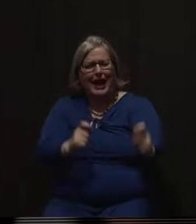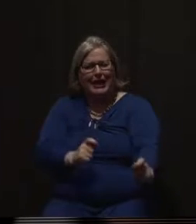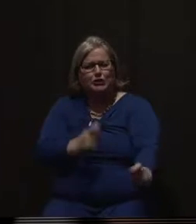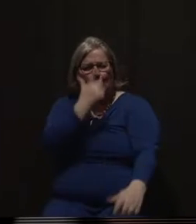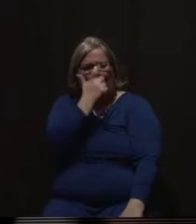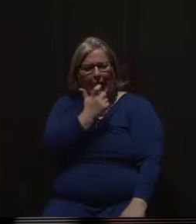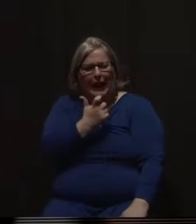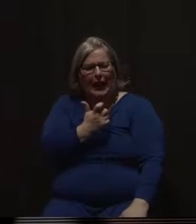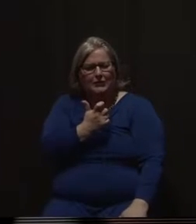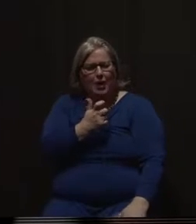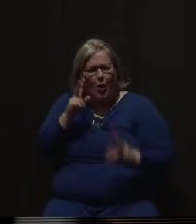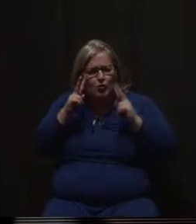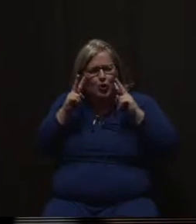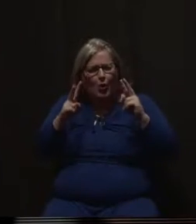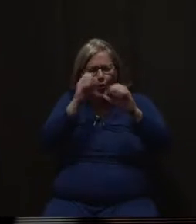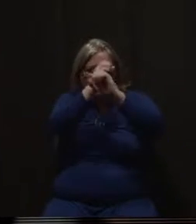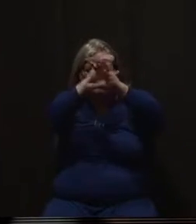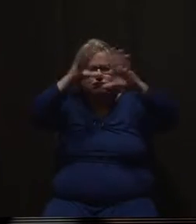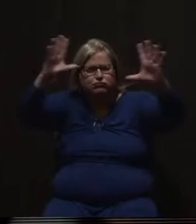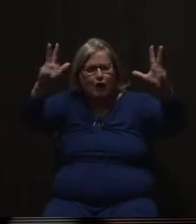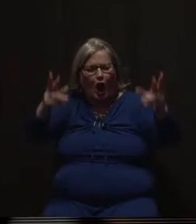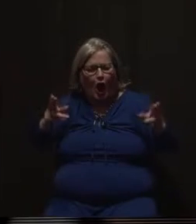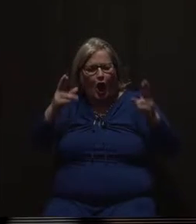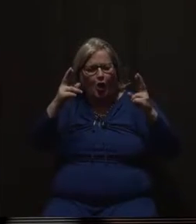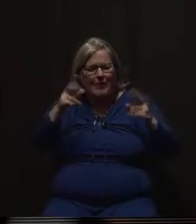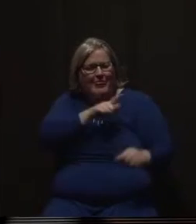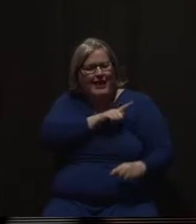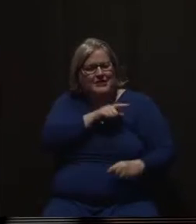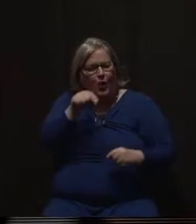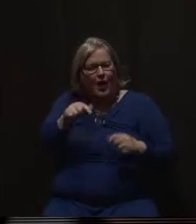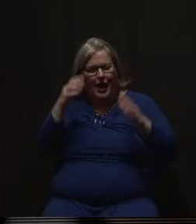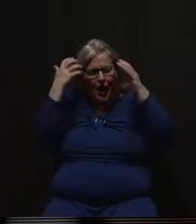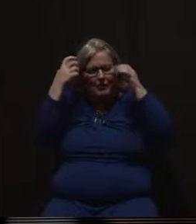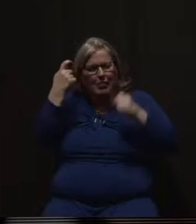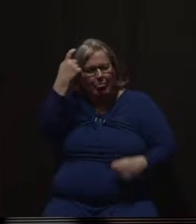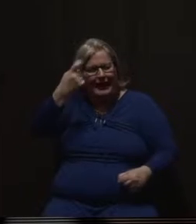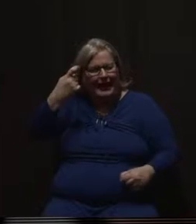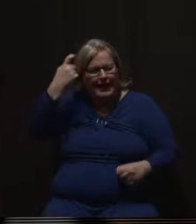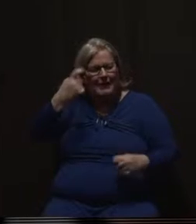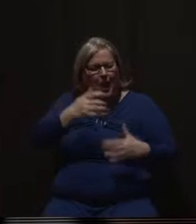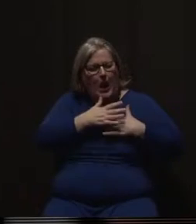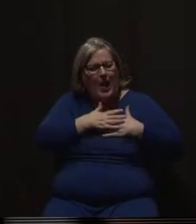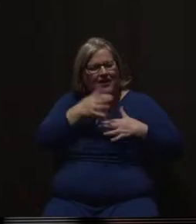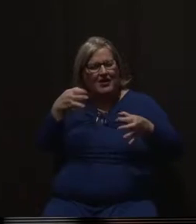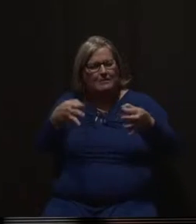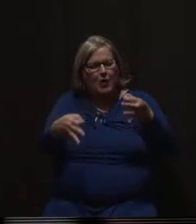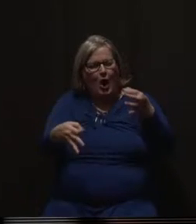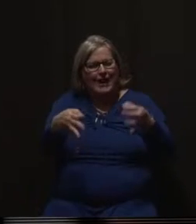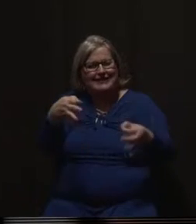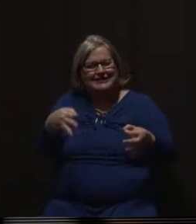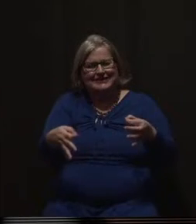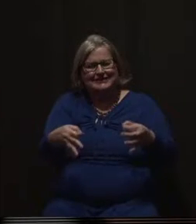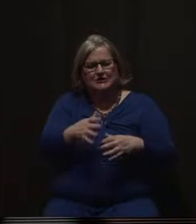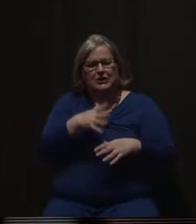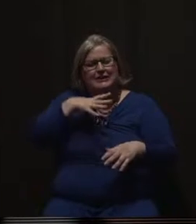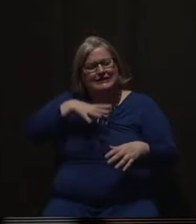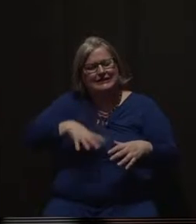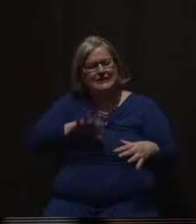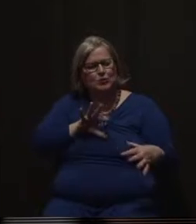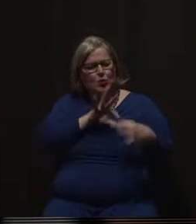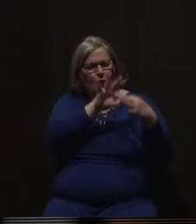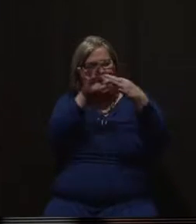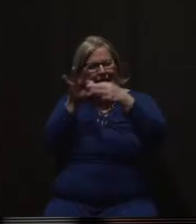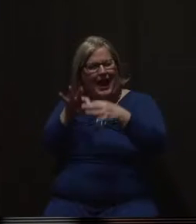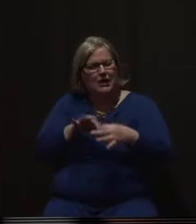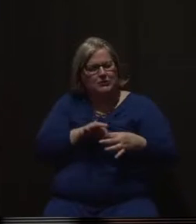how I got to love politics. And that's why I thought, oh, but they're all kind of, why don't we connect those?